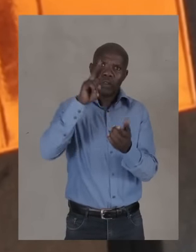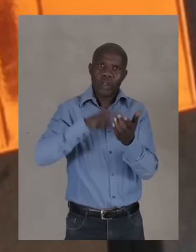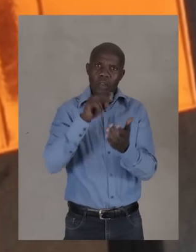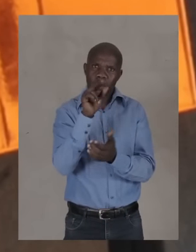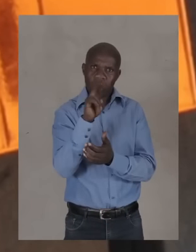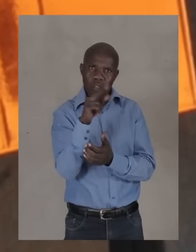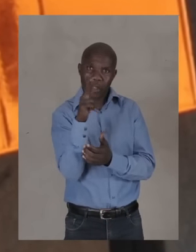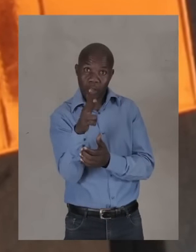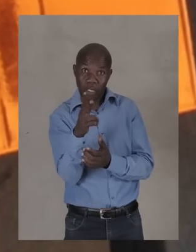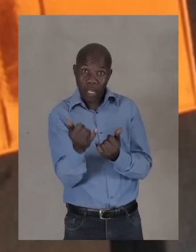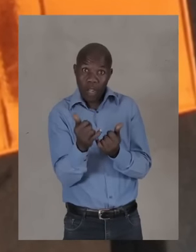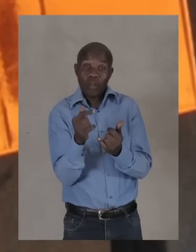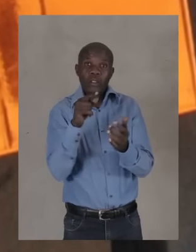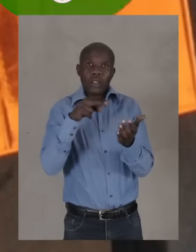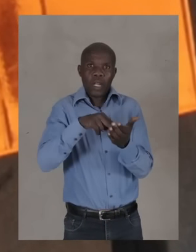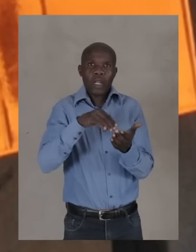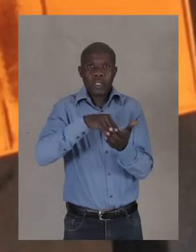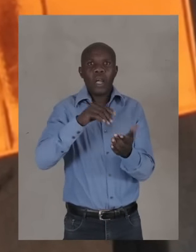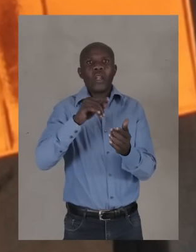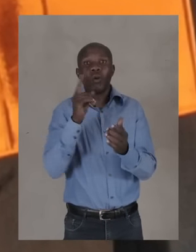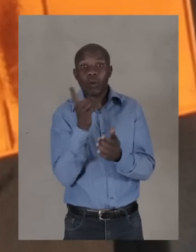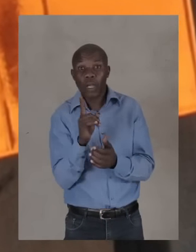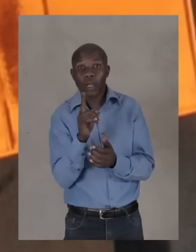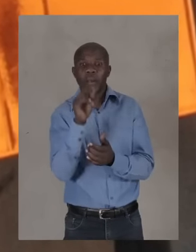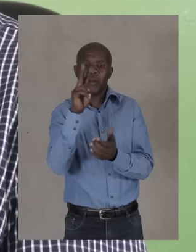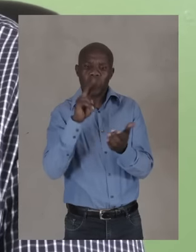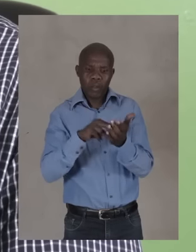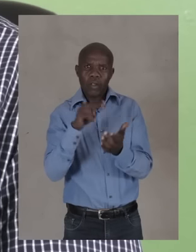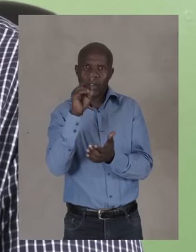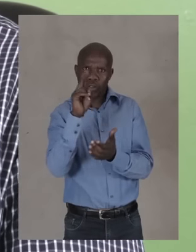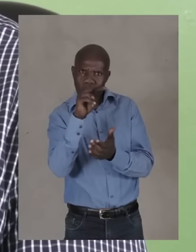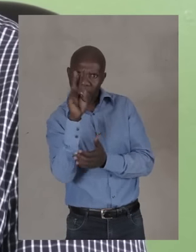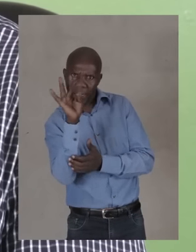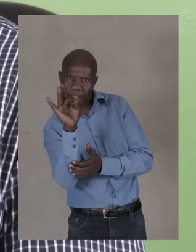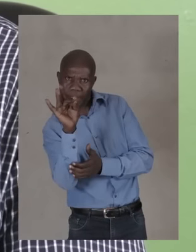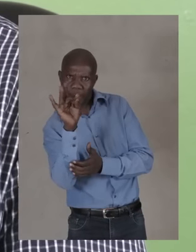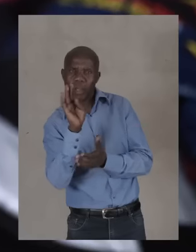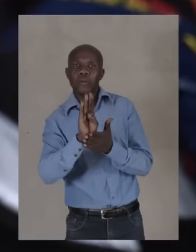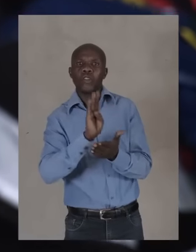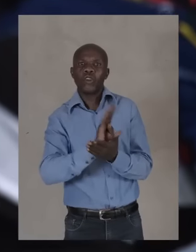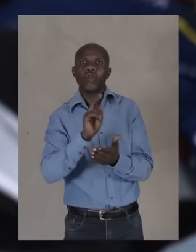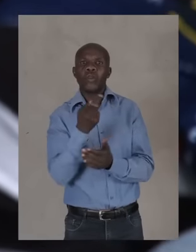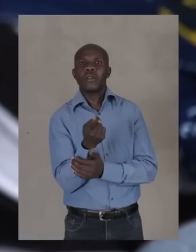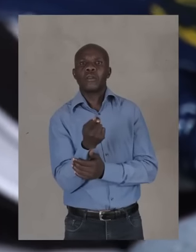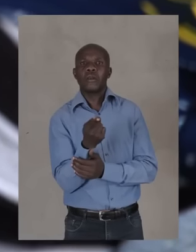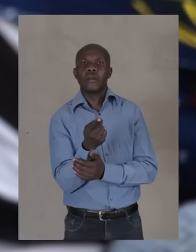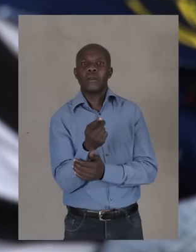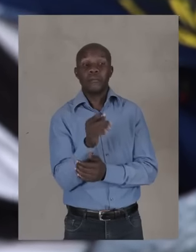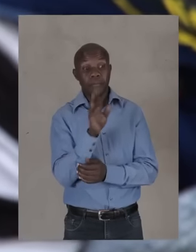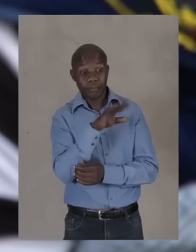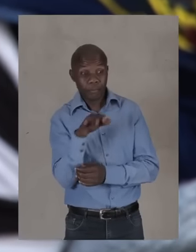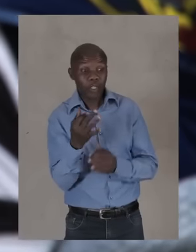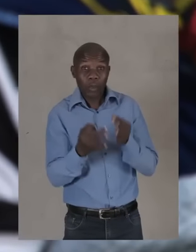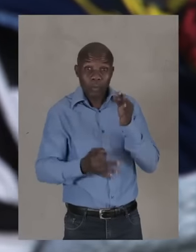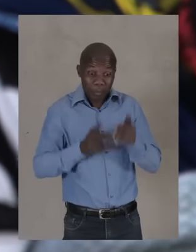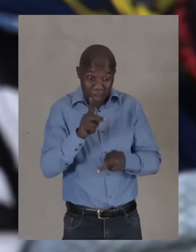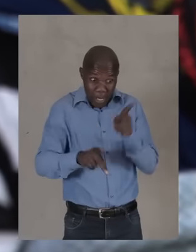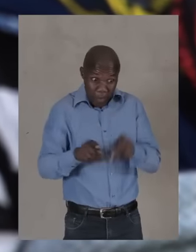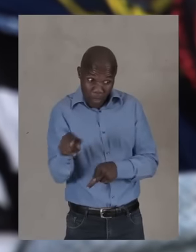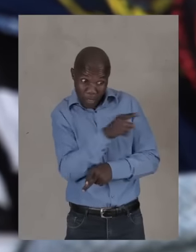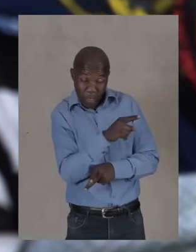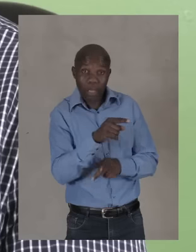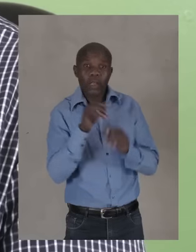2023 budget, it now sits at 28 million kwacha. The effect of that is people or citizens are now able to